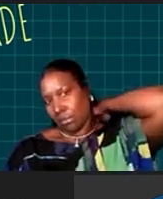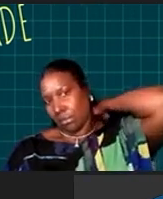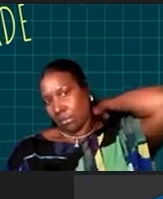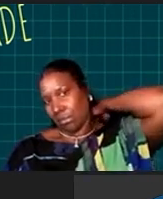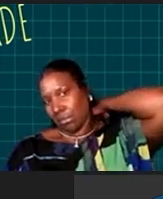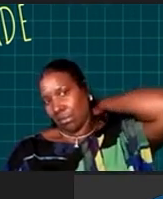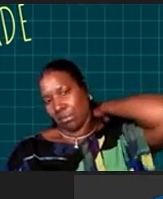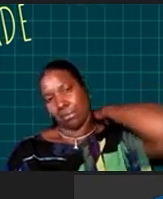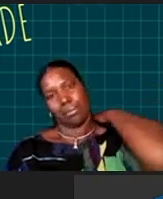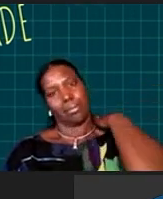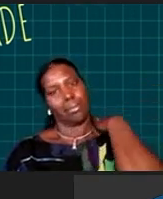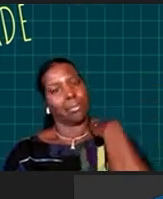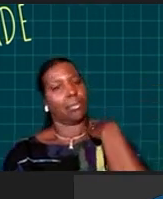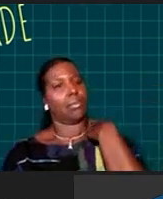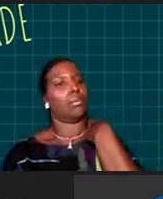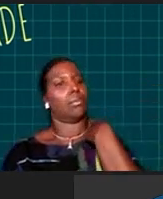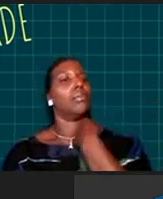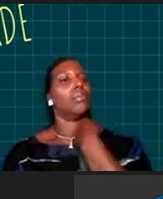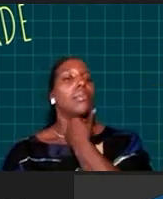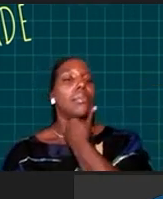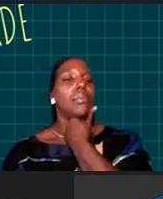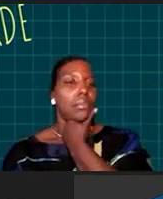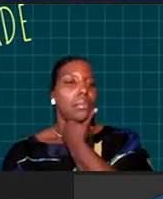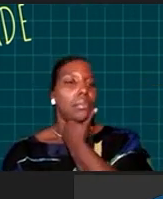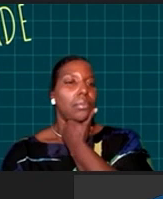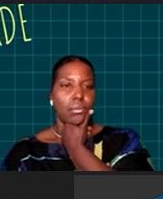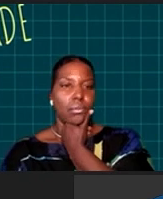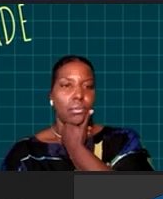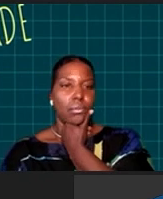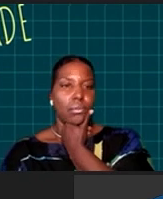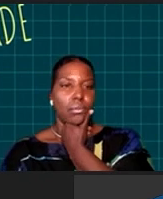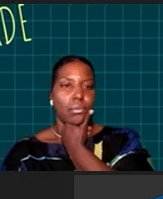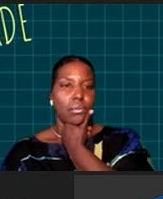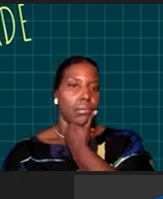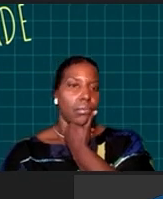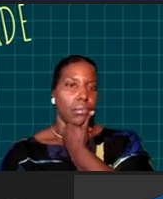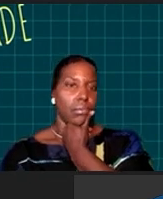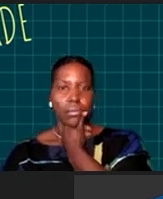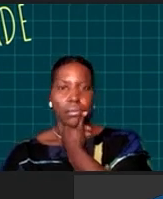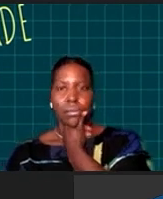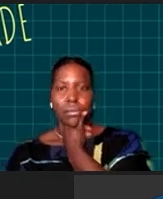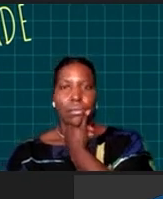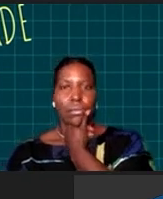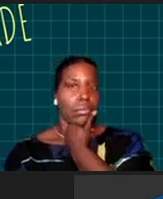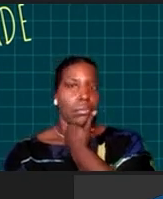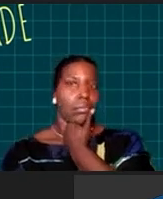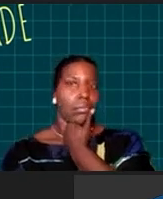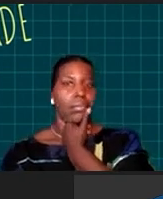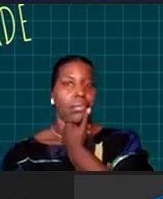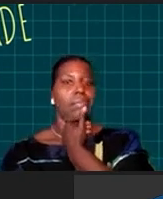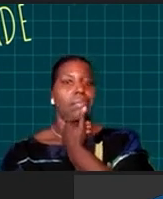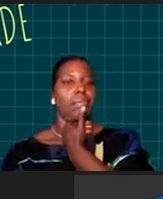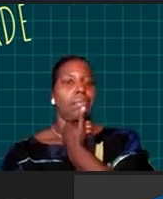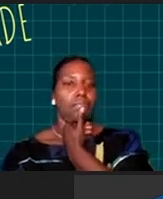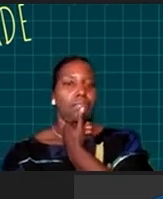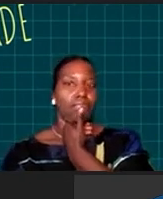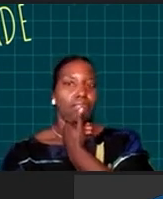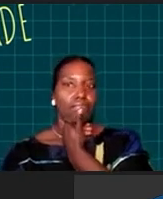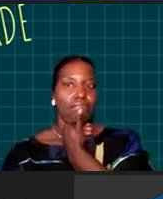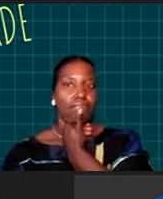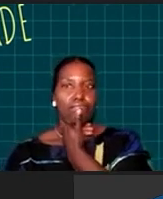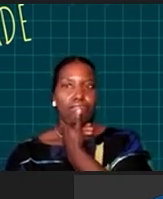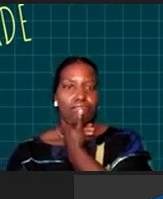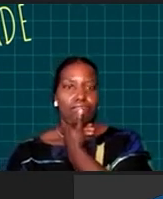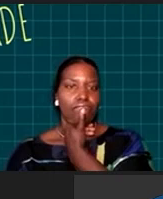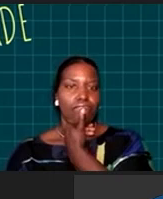network, and then you will go through the bid evaluation process to determine which of the